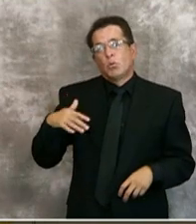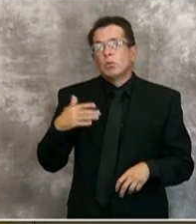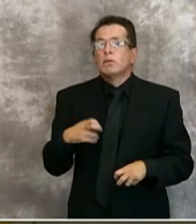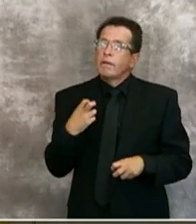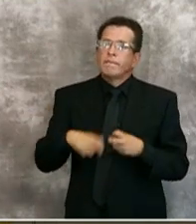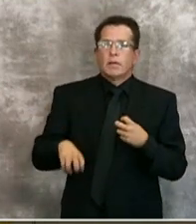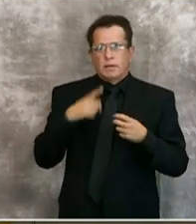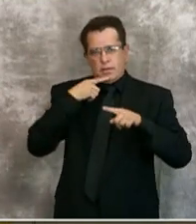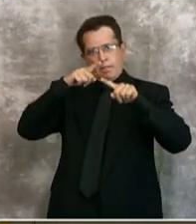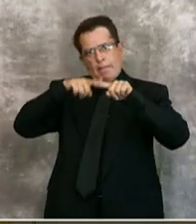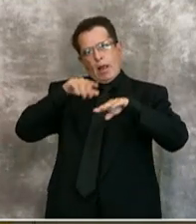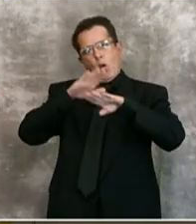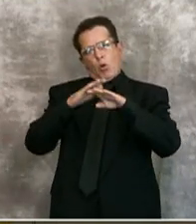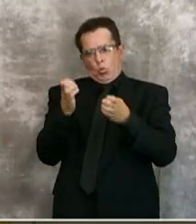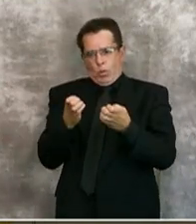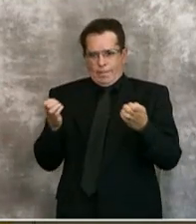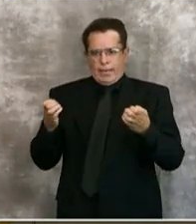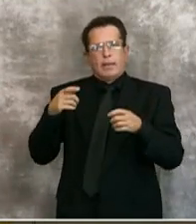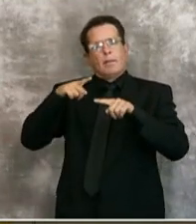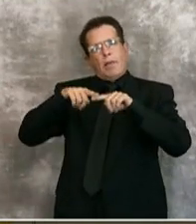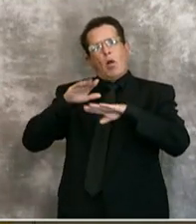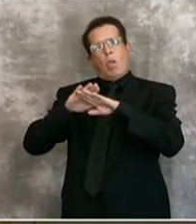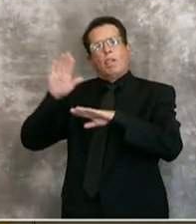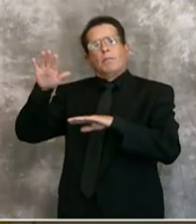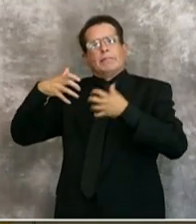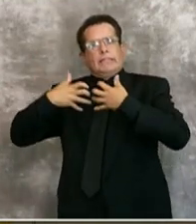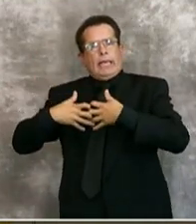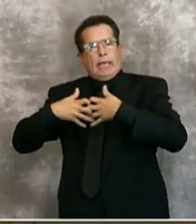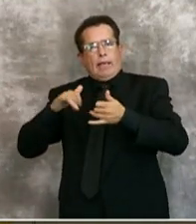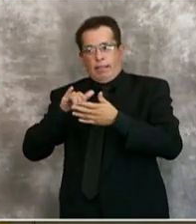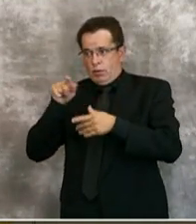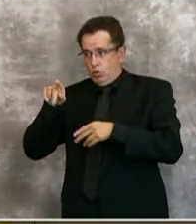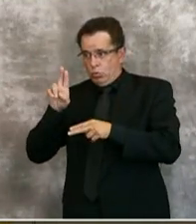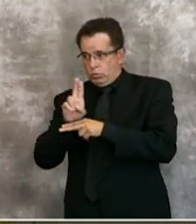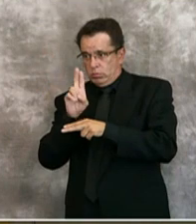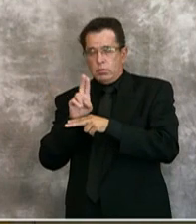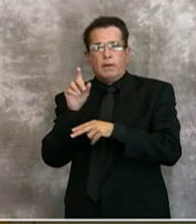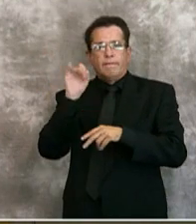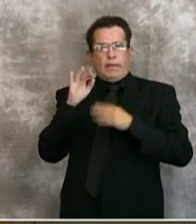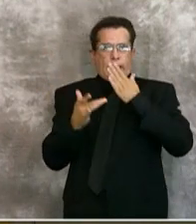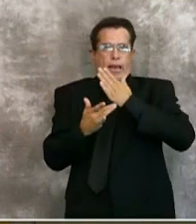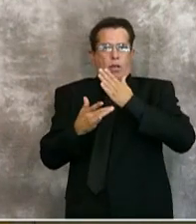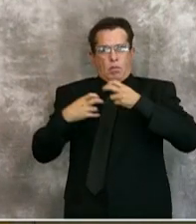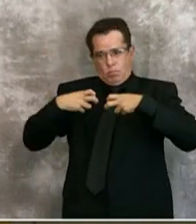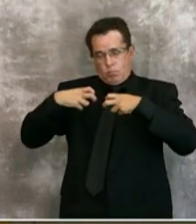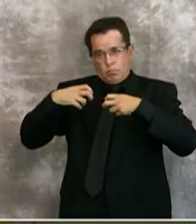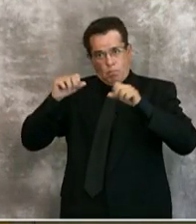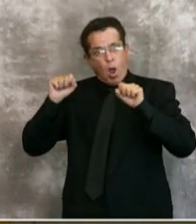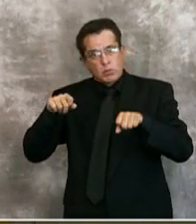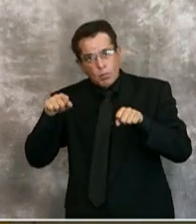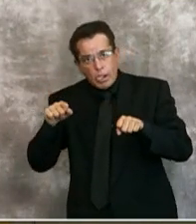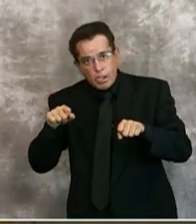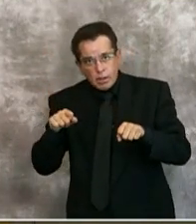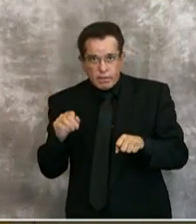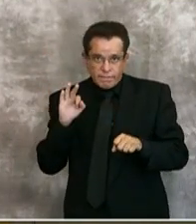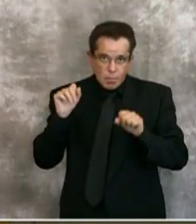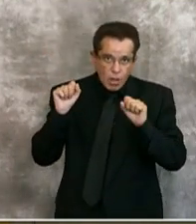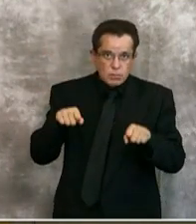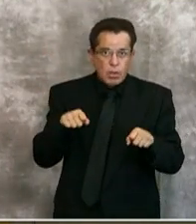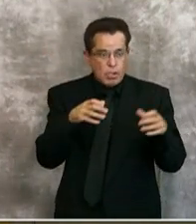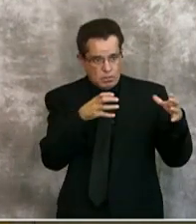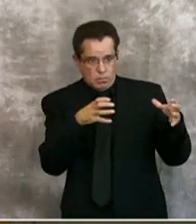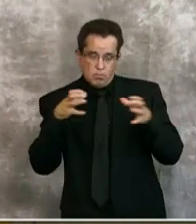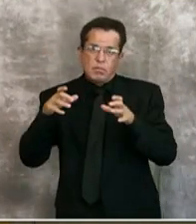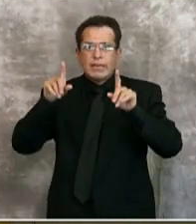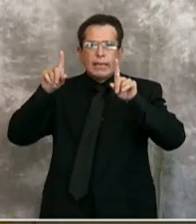It depends on the machines that are being used. Number one, whether it's technically possible to do this kind of pooling. And number two, it really